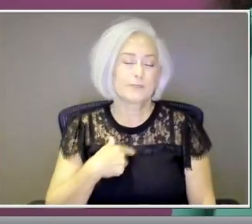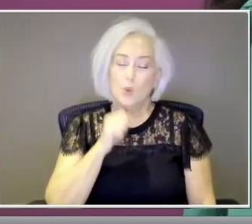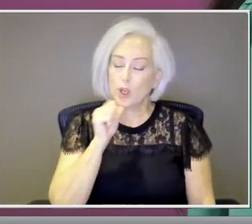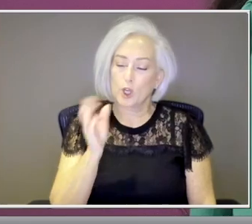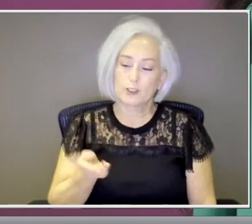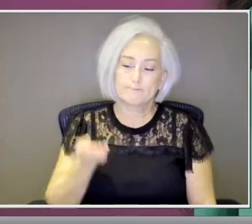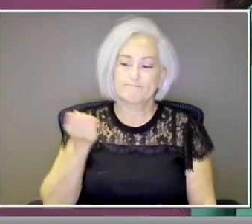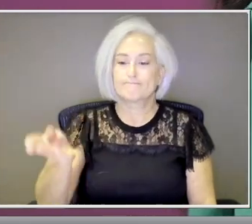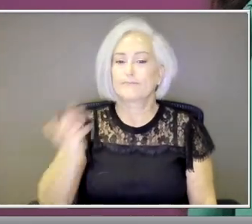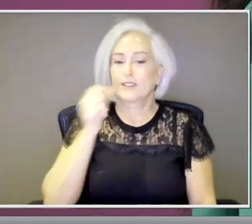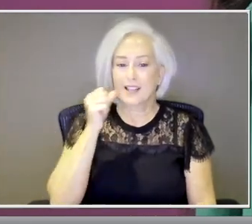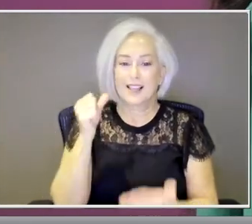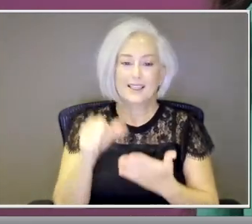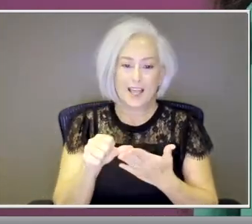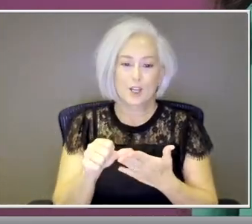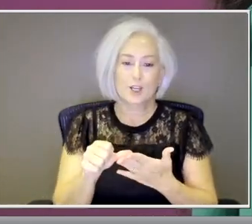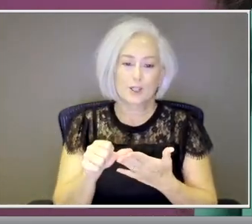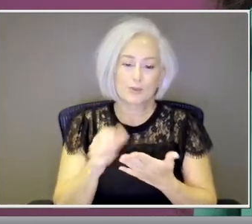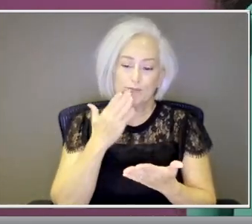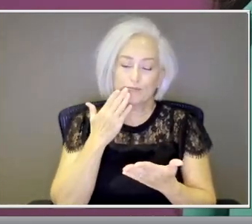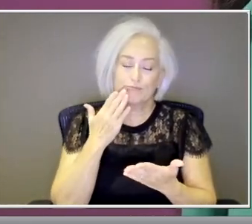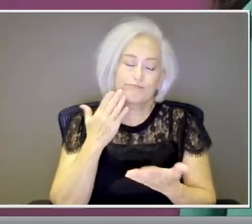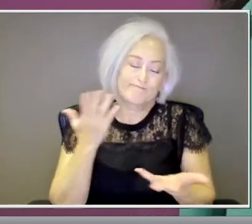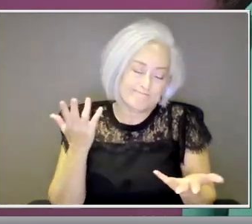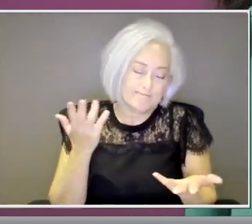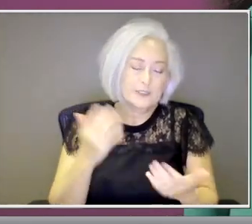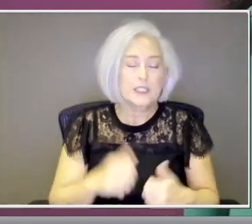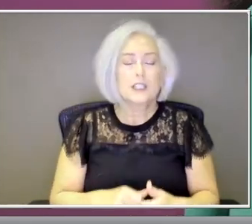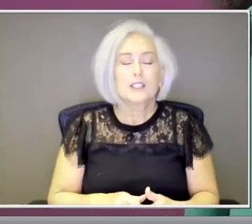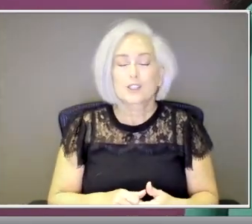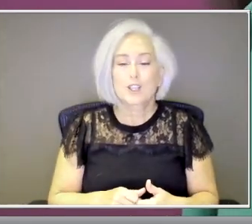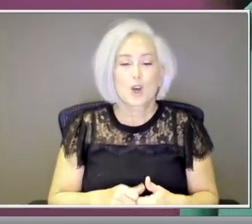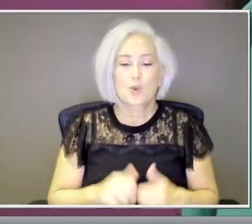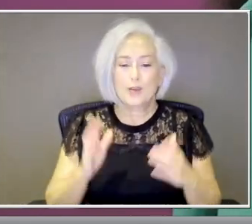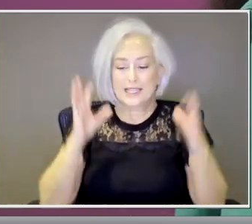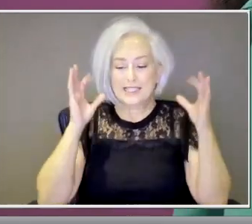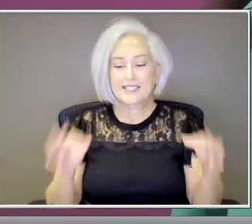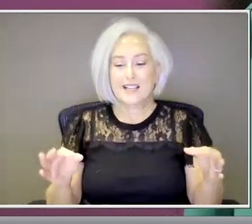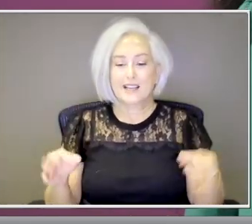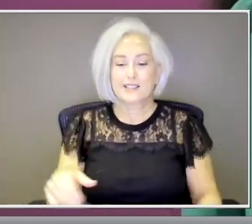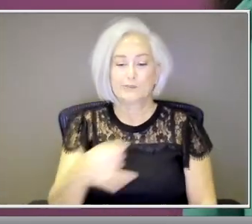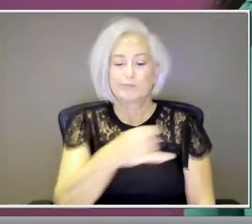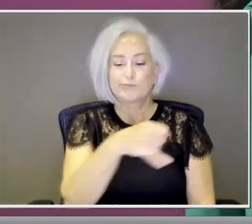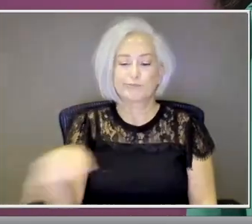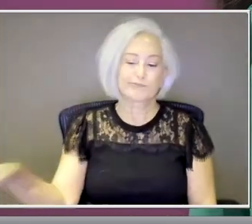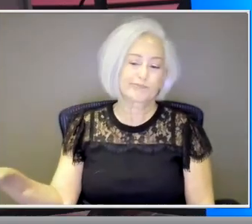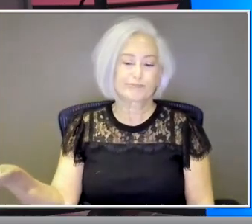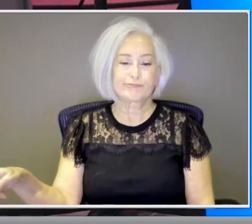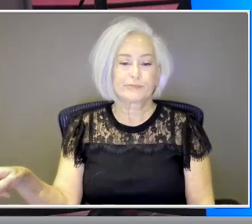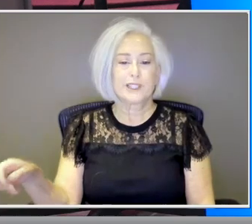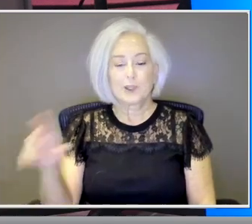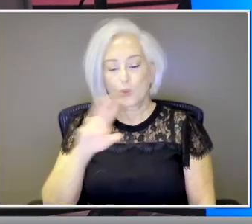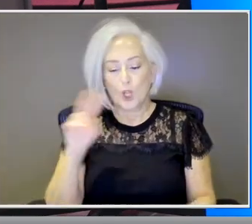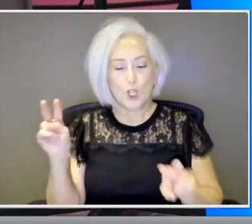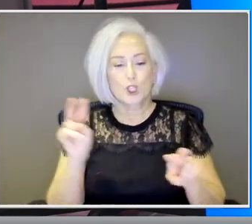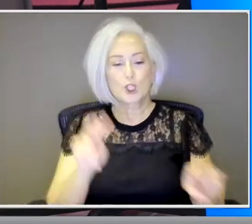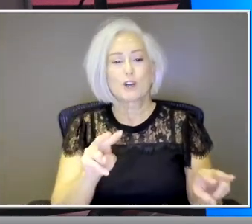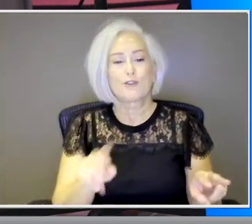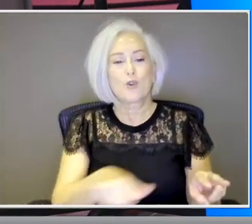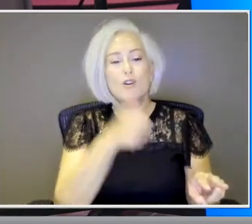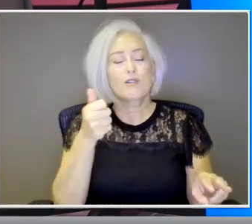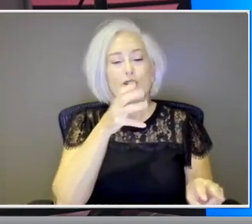faith. So after that, we just decided to do surrogacy. Yeah, try something else. It